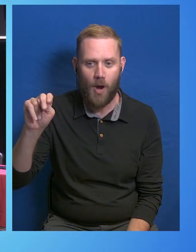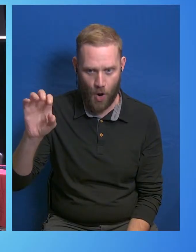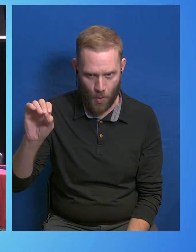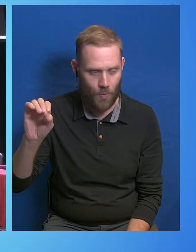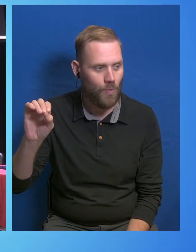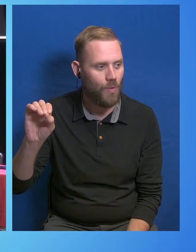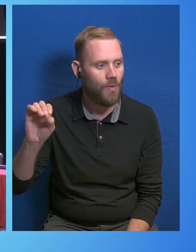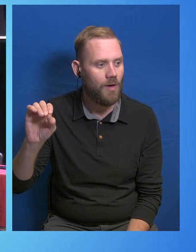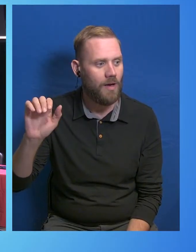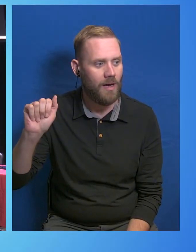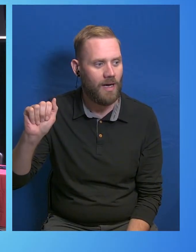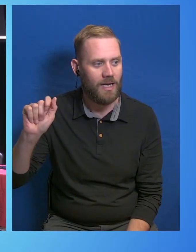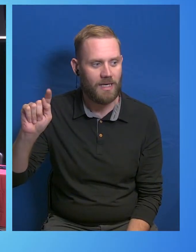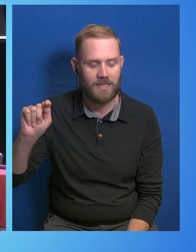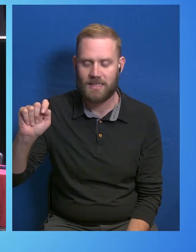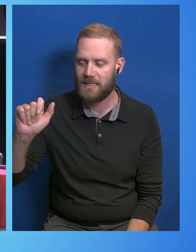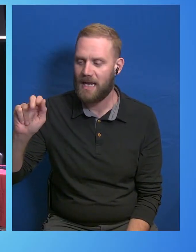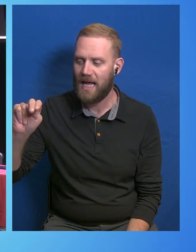board?